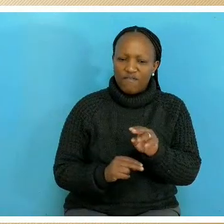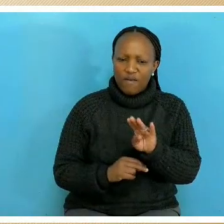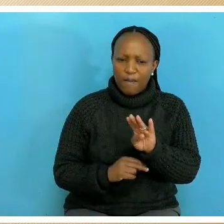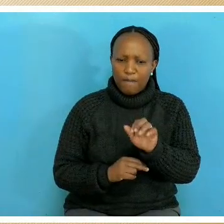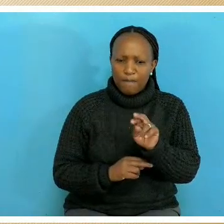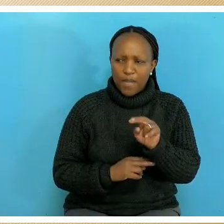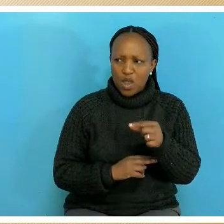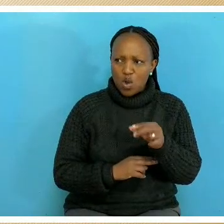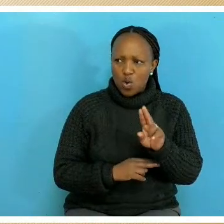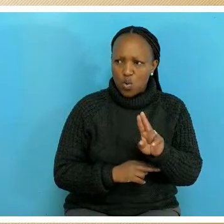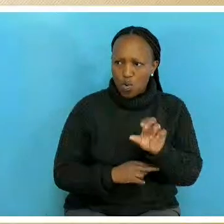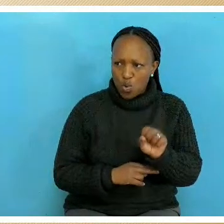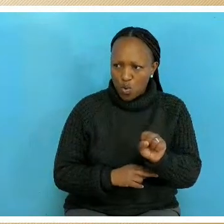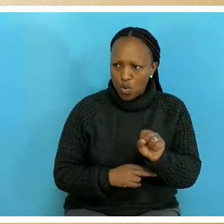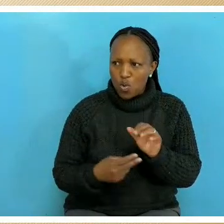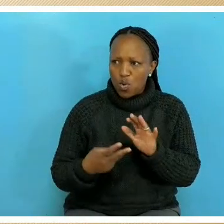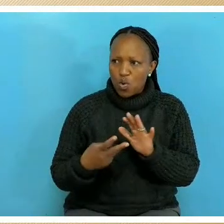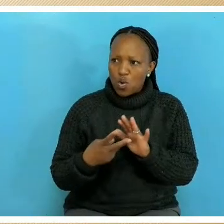have